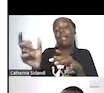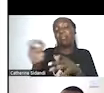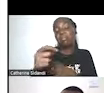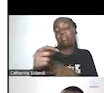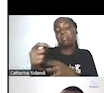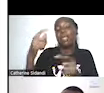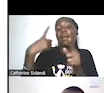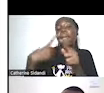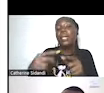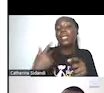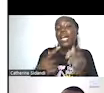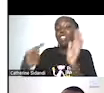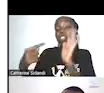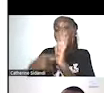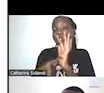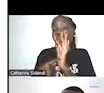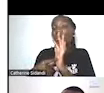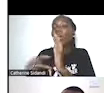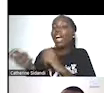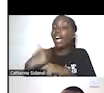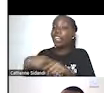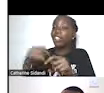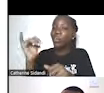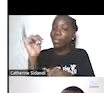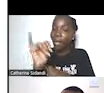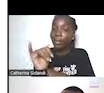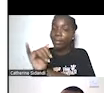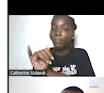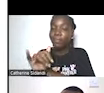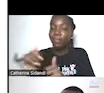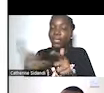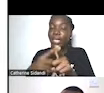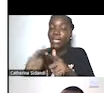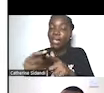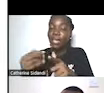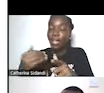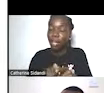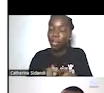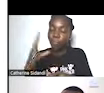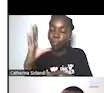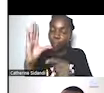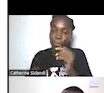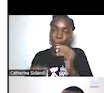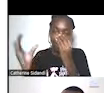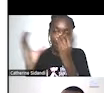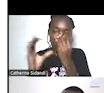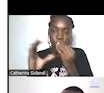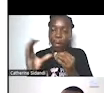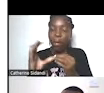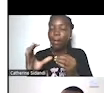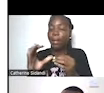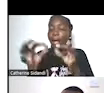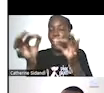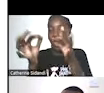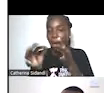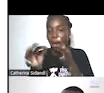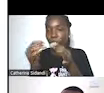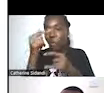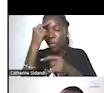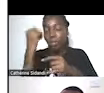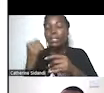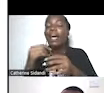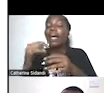to take this kind of action. So we had a reduced customer count, yeah, because customer count